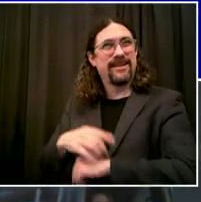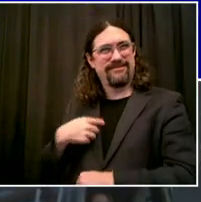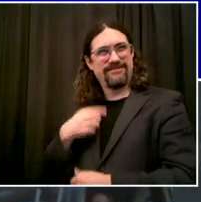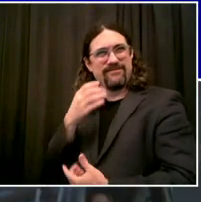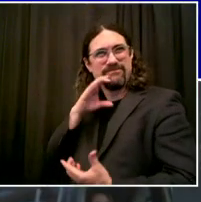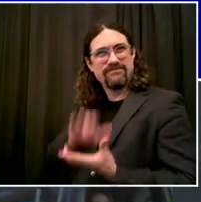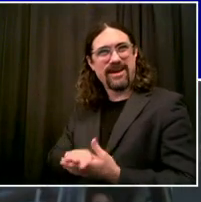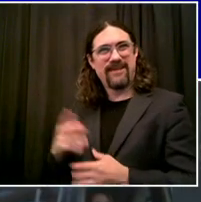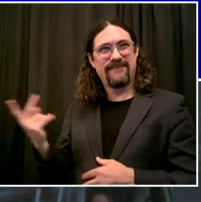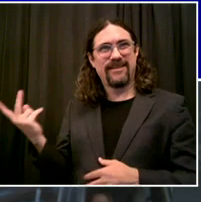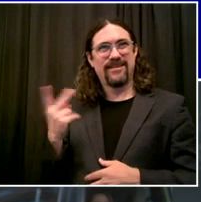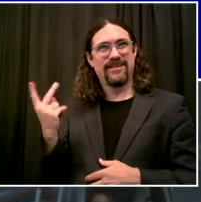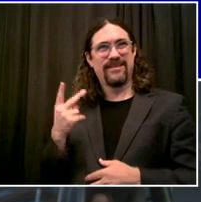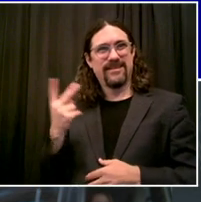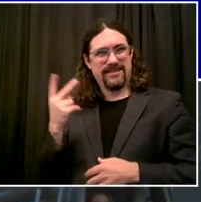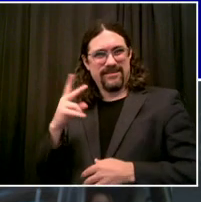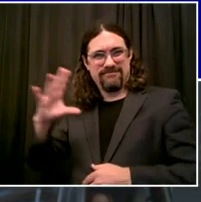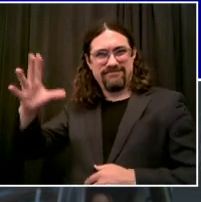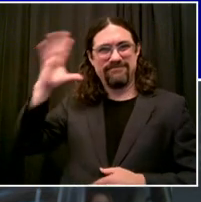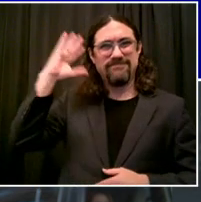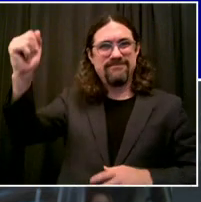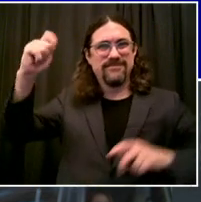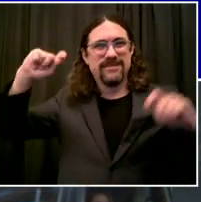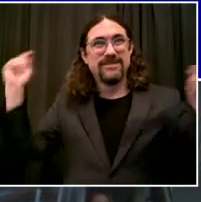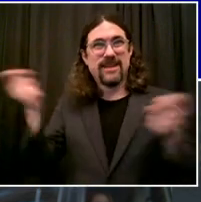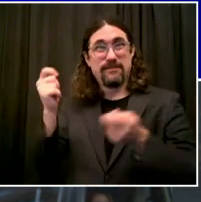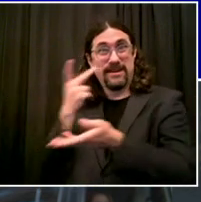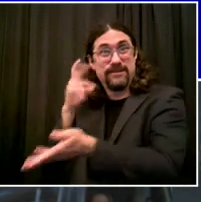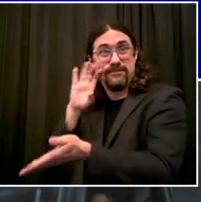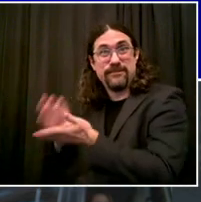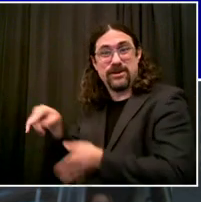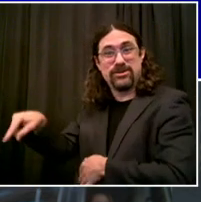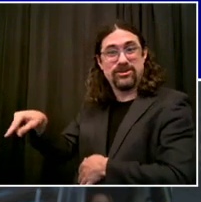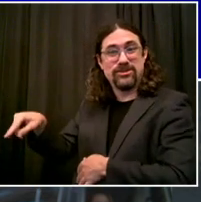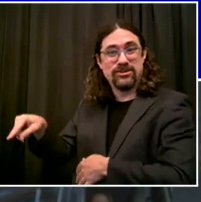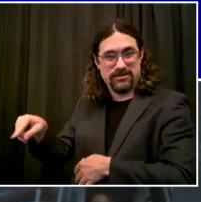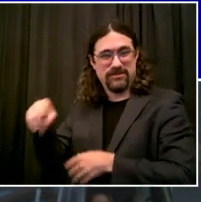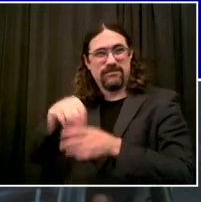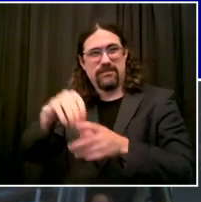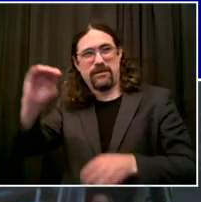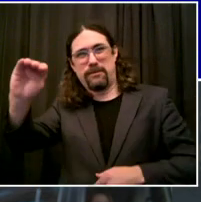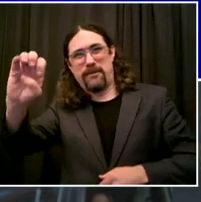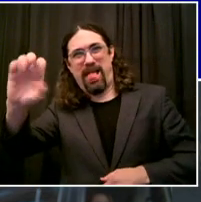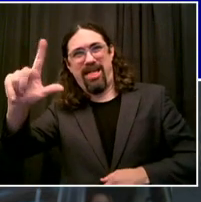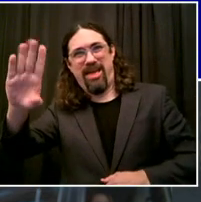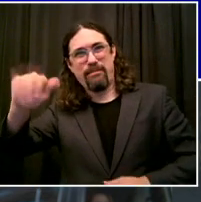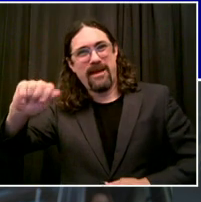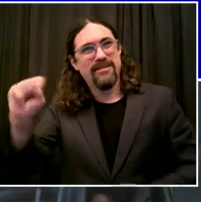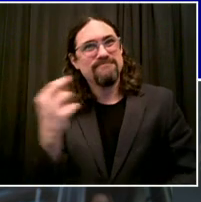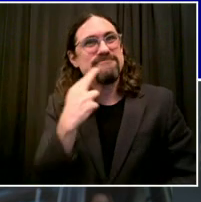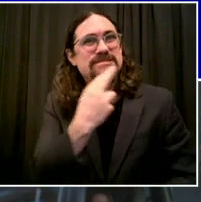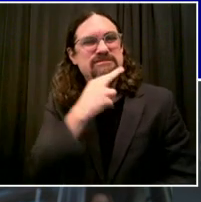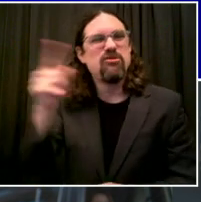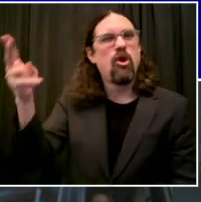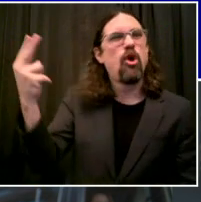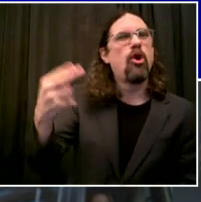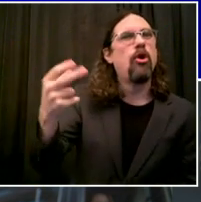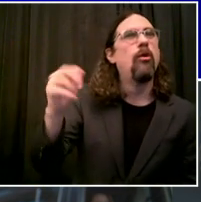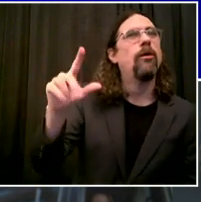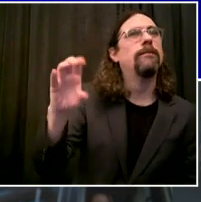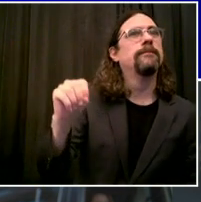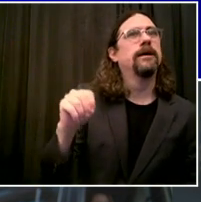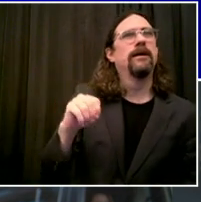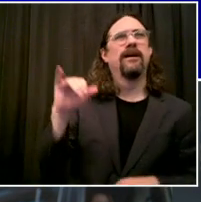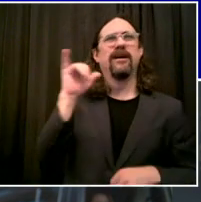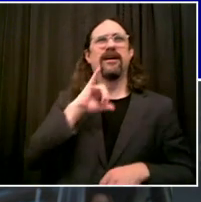amazing I have to tell you, to be once again connected with the life, the energy, the culture of our city through our